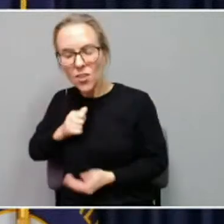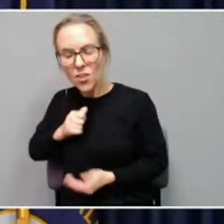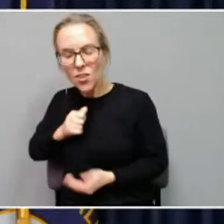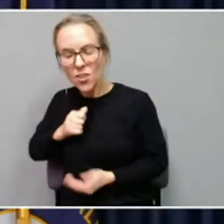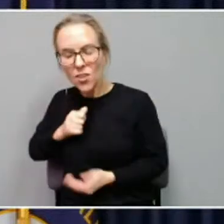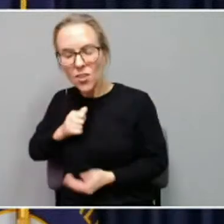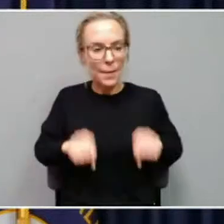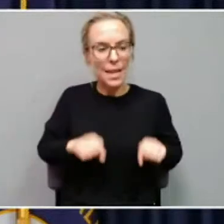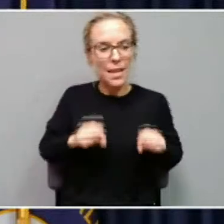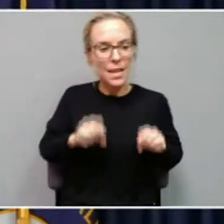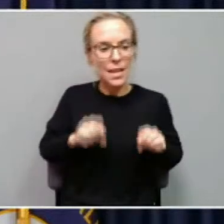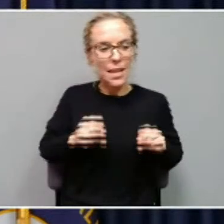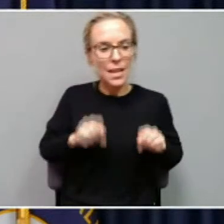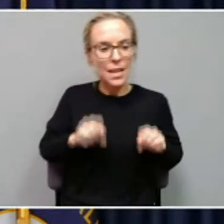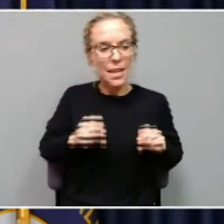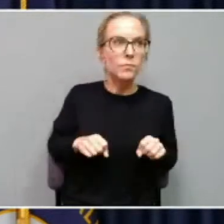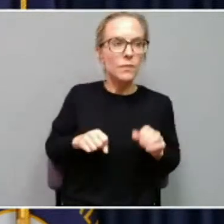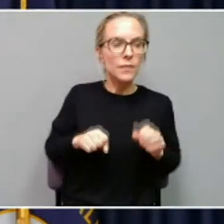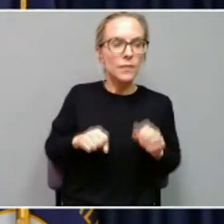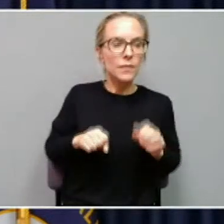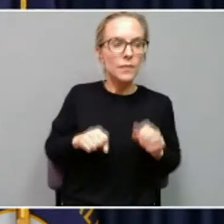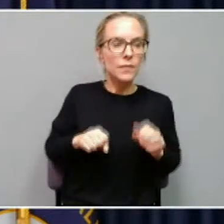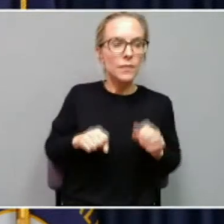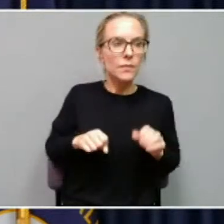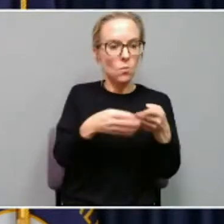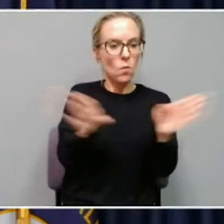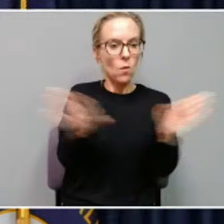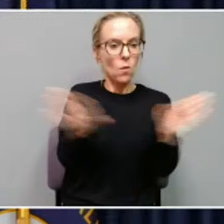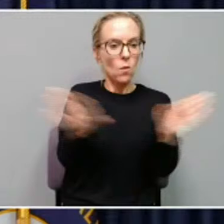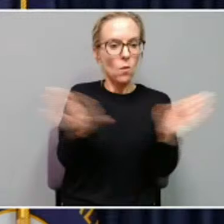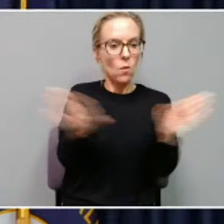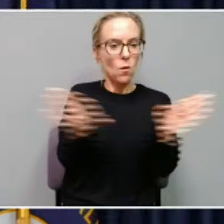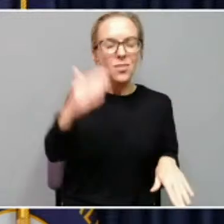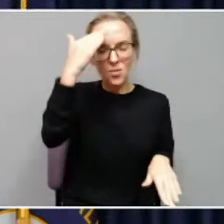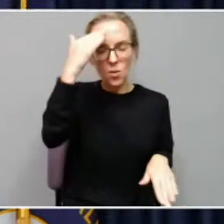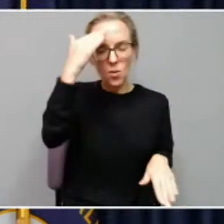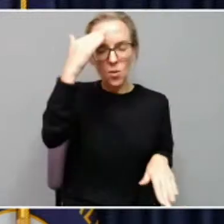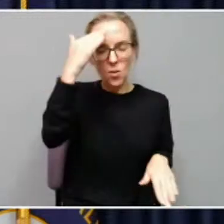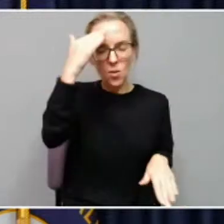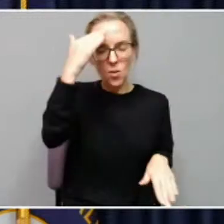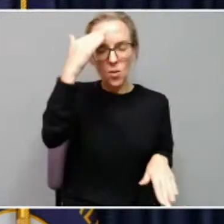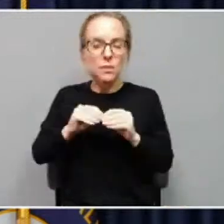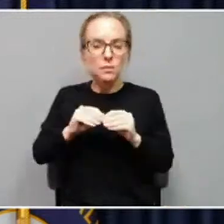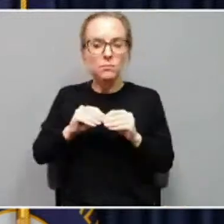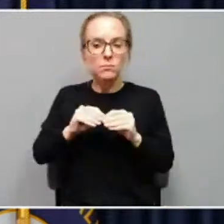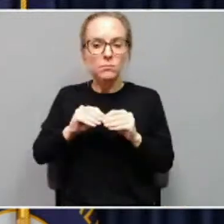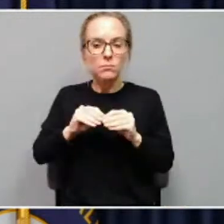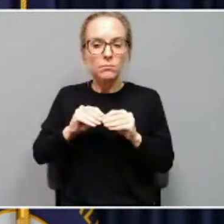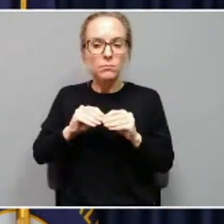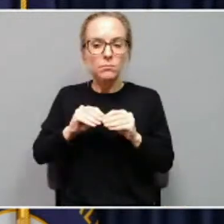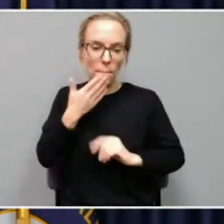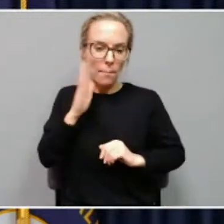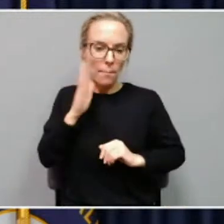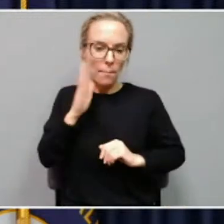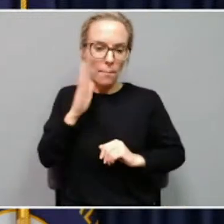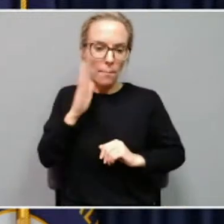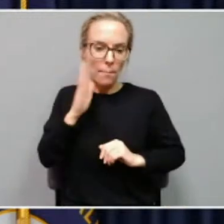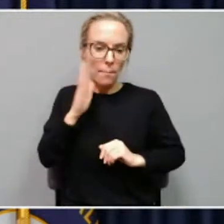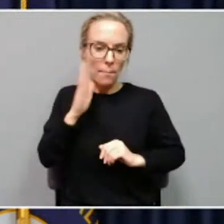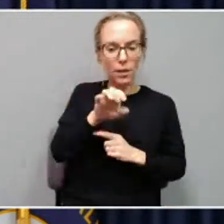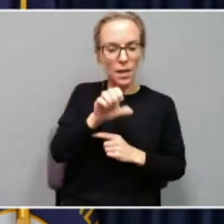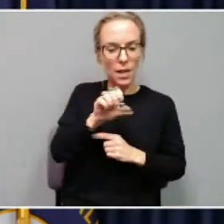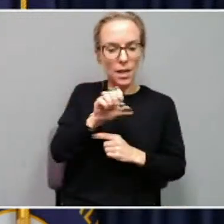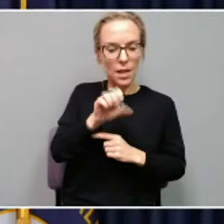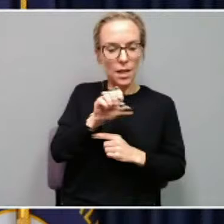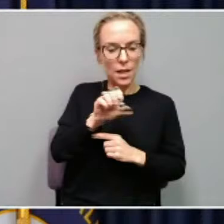a statewide order, then just know we're going to have more cases and we're going to have more bad outcomes. That's just the science of it.